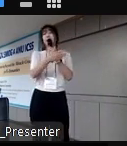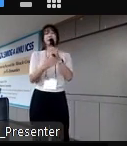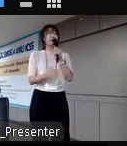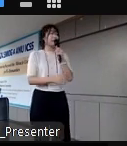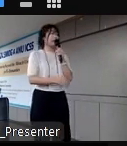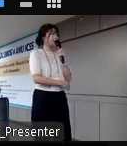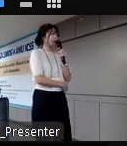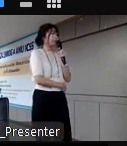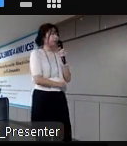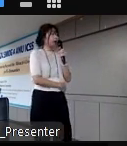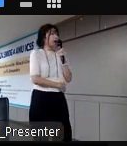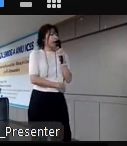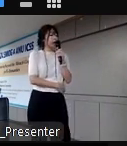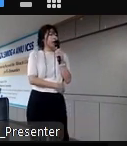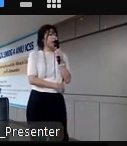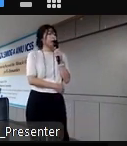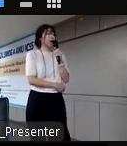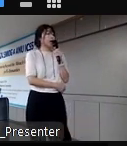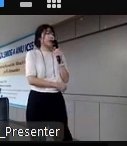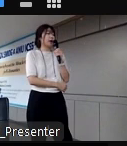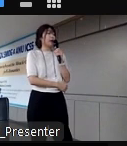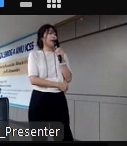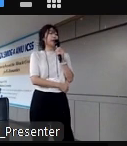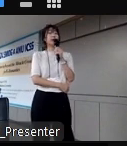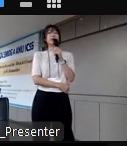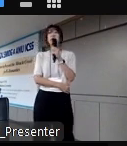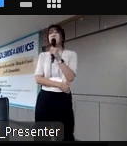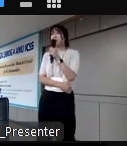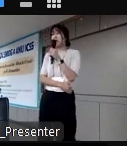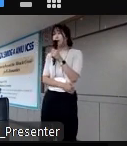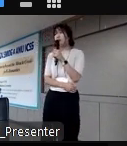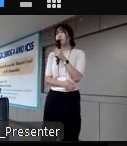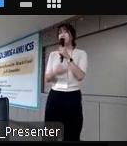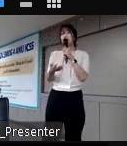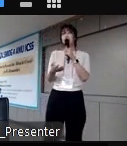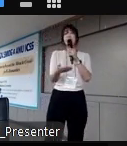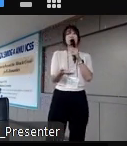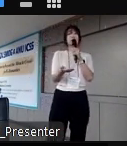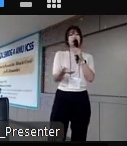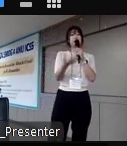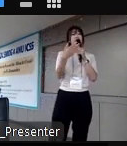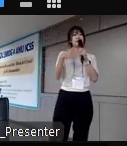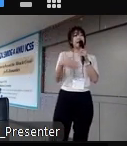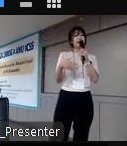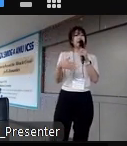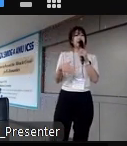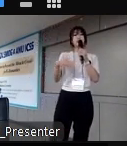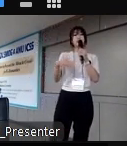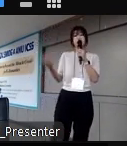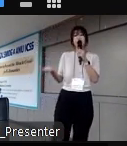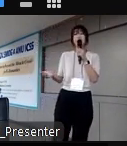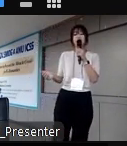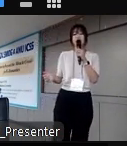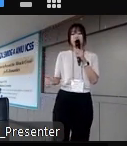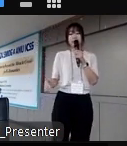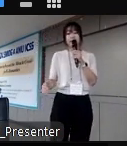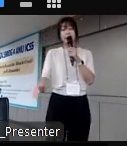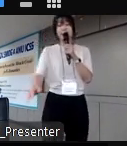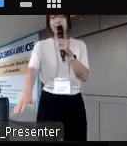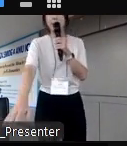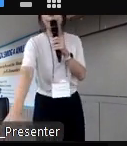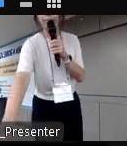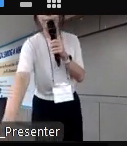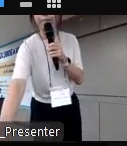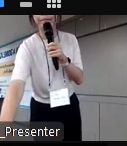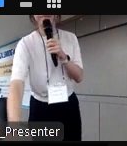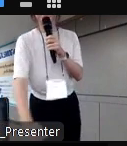are the same phenomenon. And they are found across modalities. This is not specific to sign languages. Speakers do it all the time as